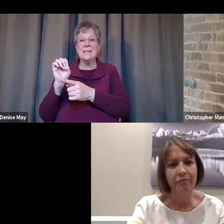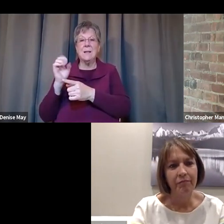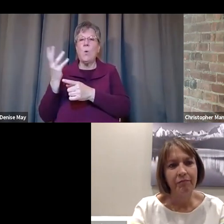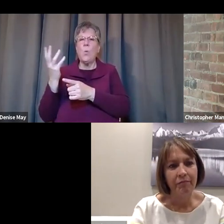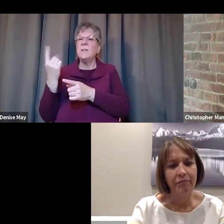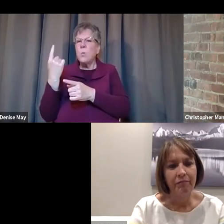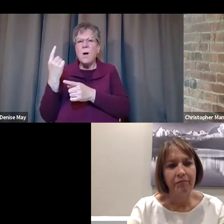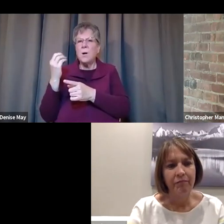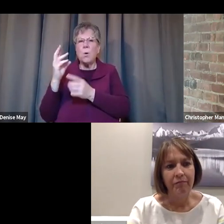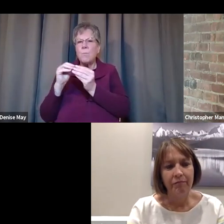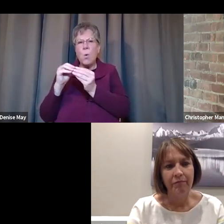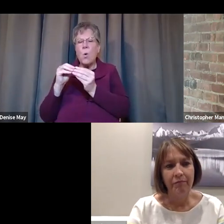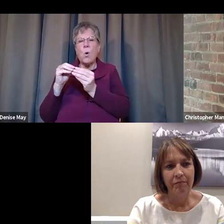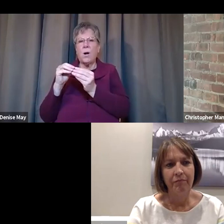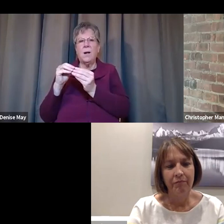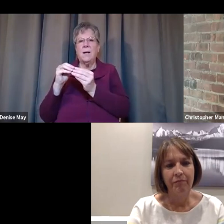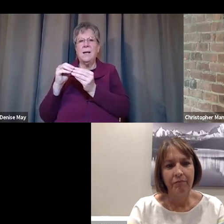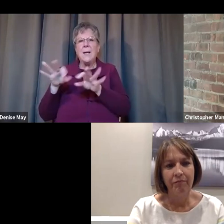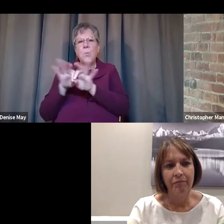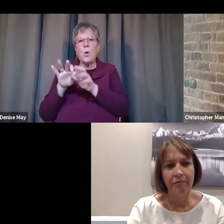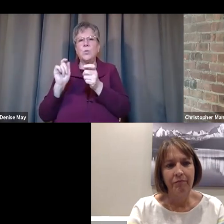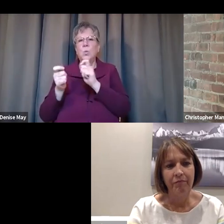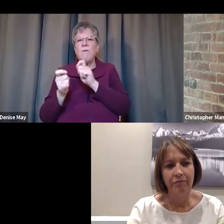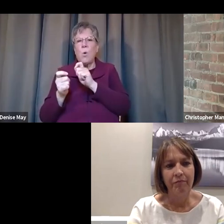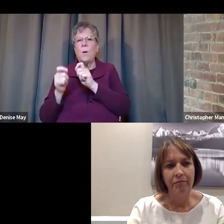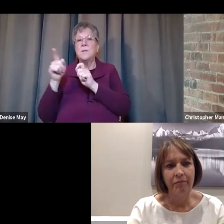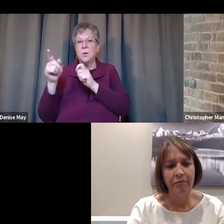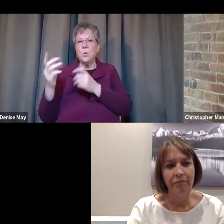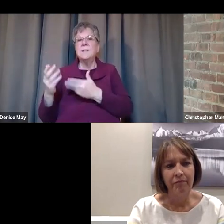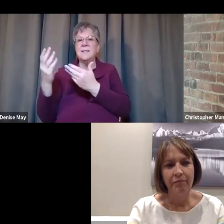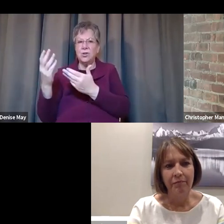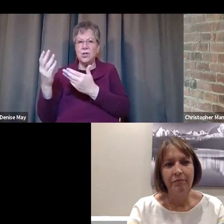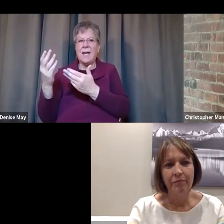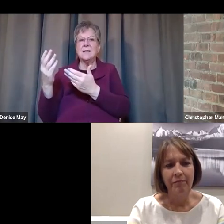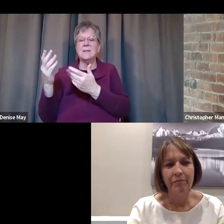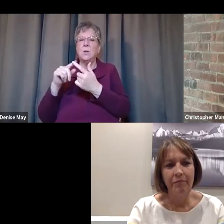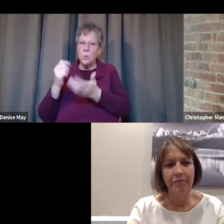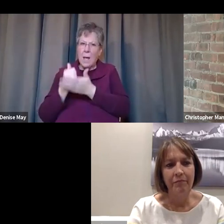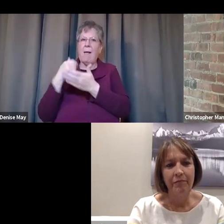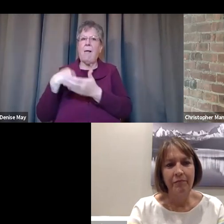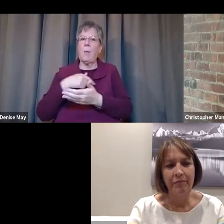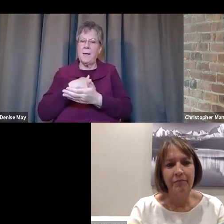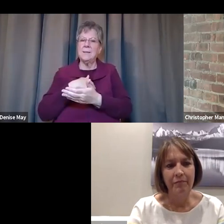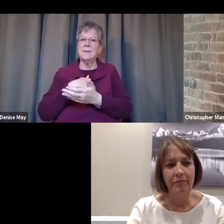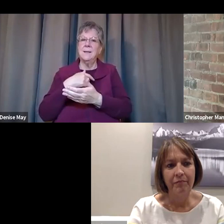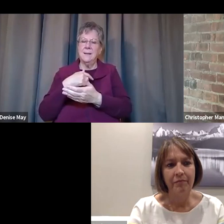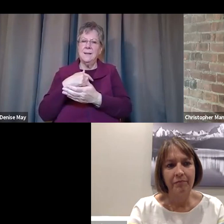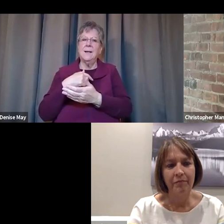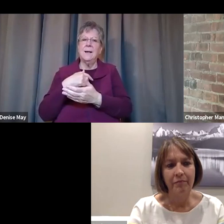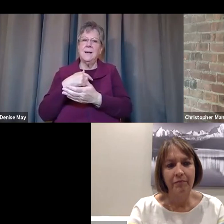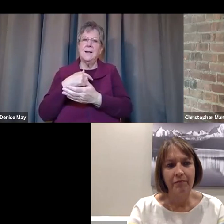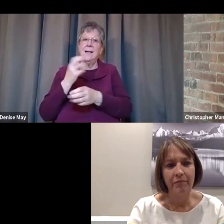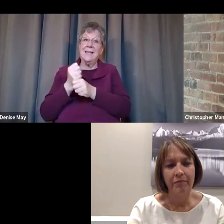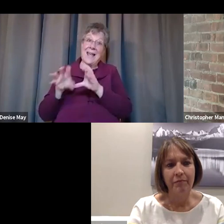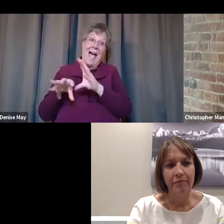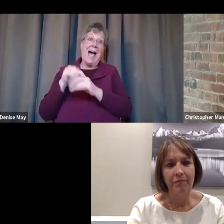one or more kind of key reforms that you would suggest to help us get out of the situation we're